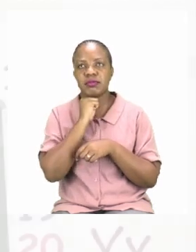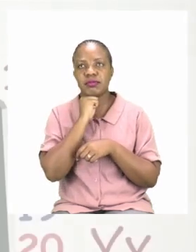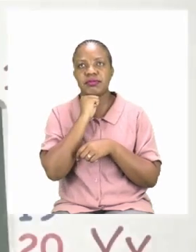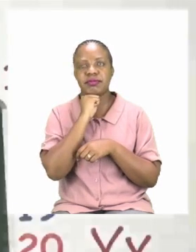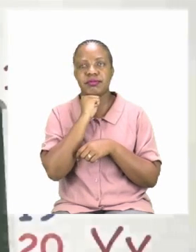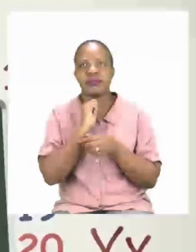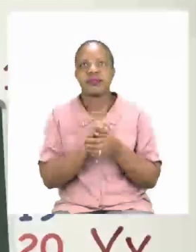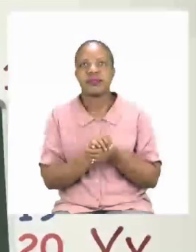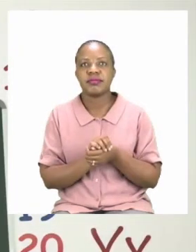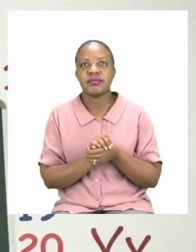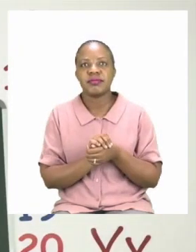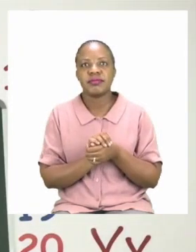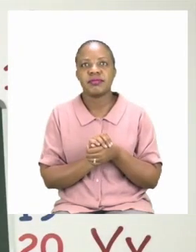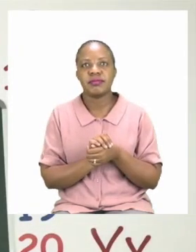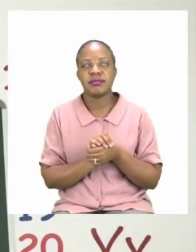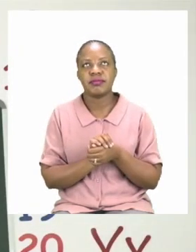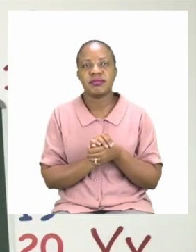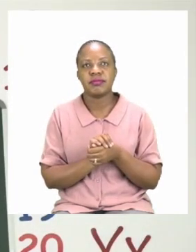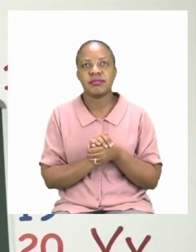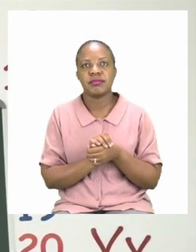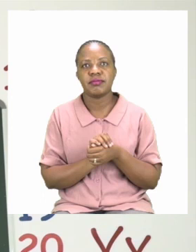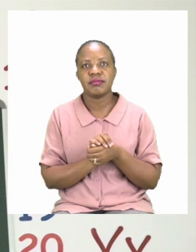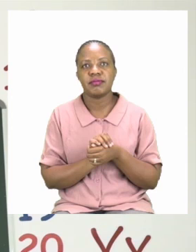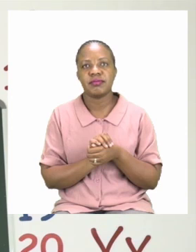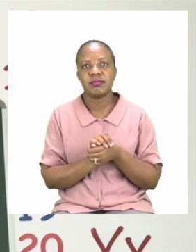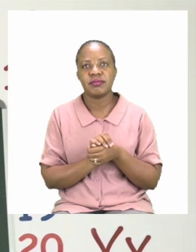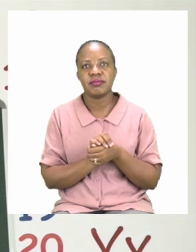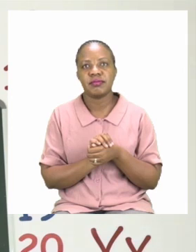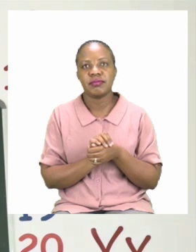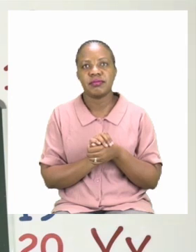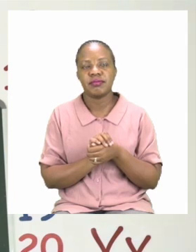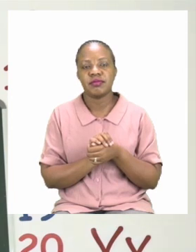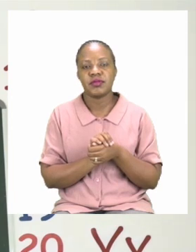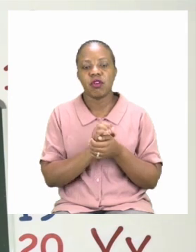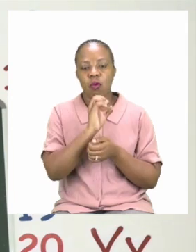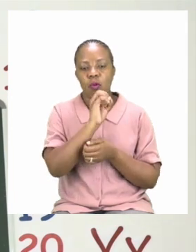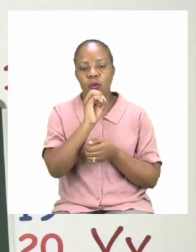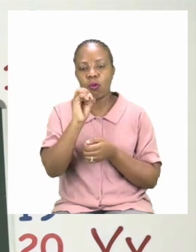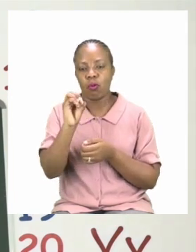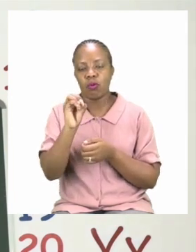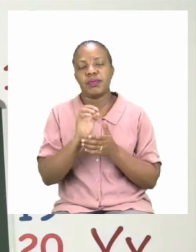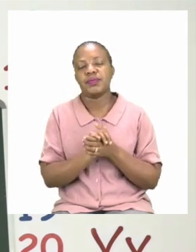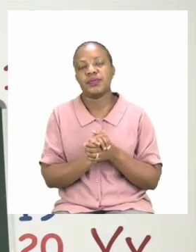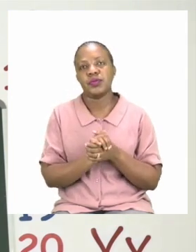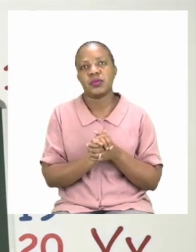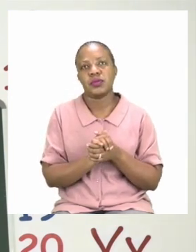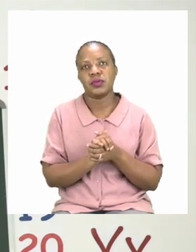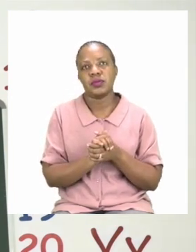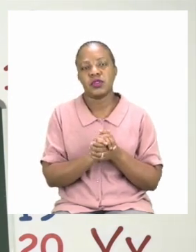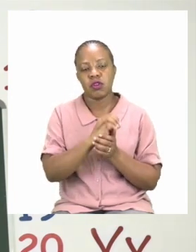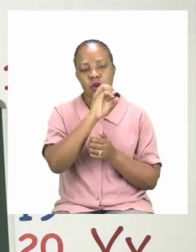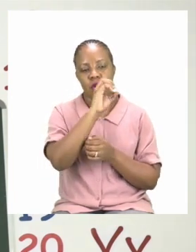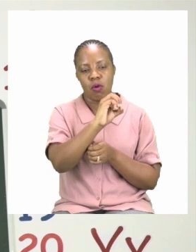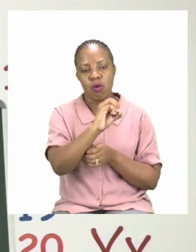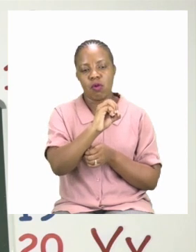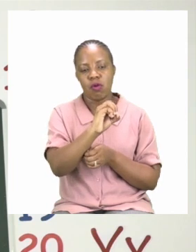board. Now the board shows us that when we have oh and